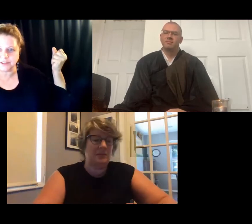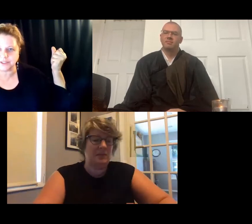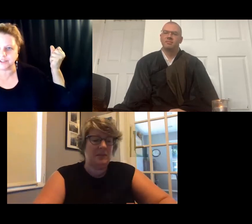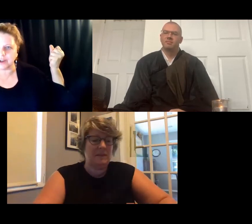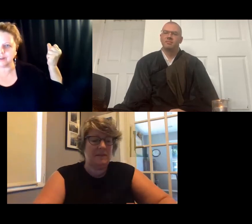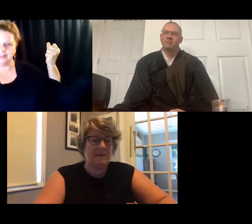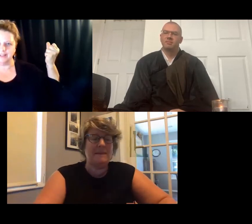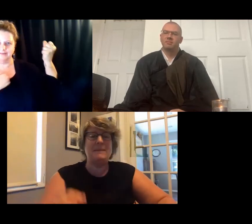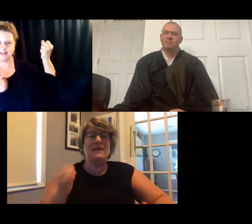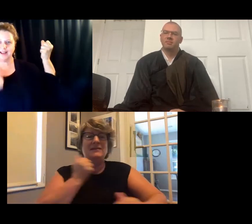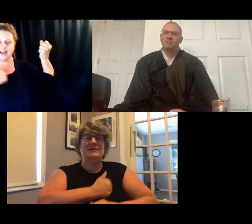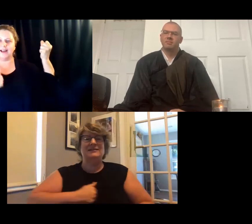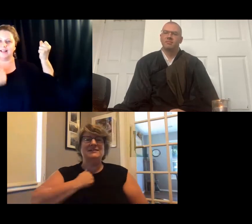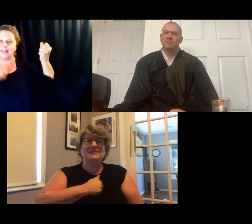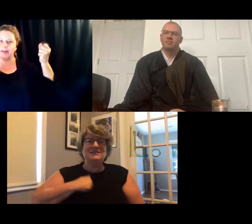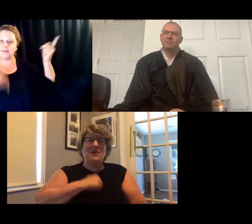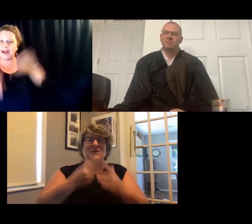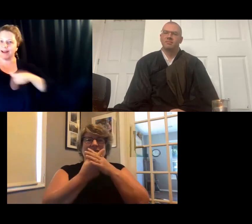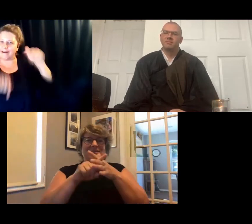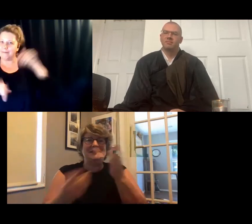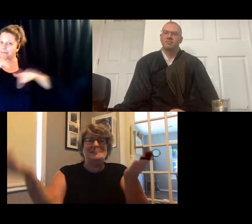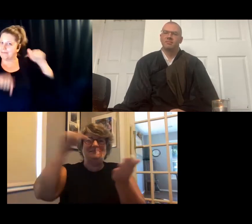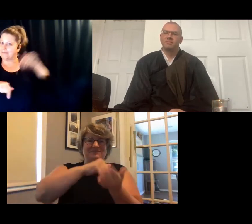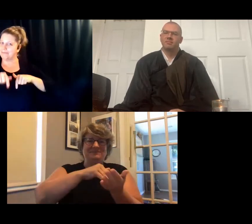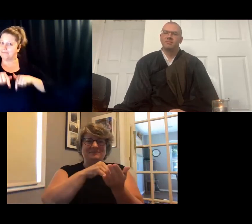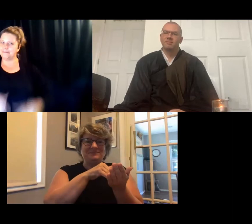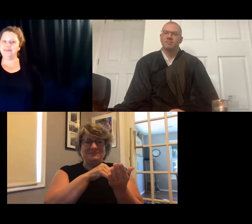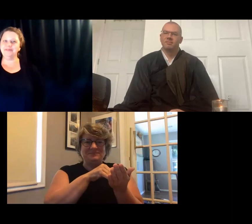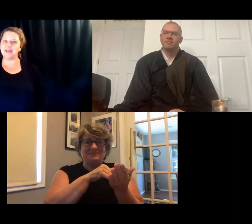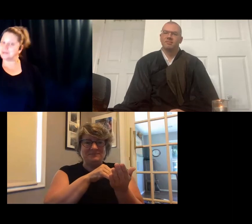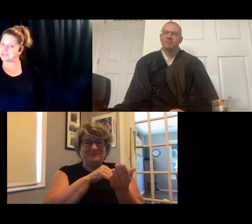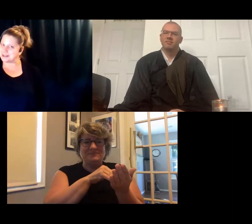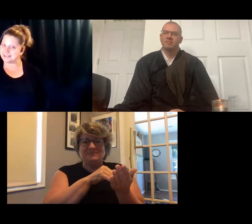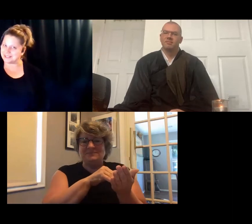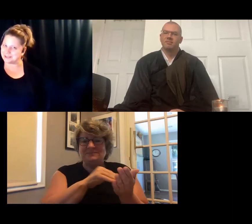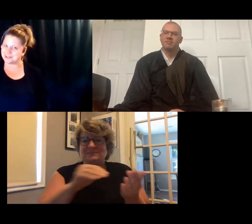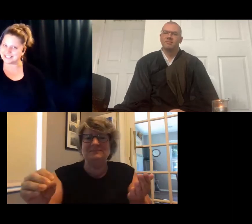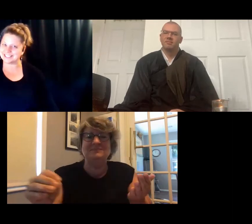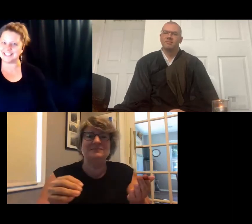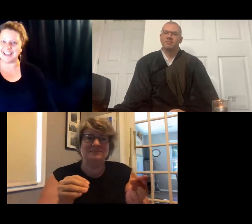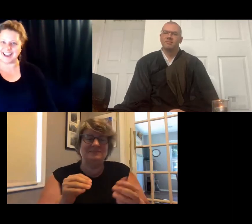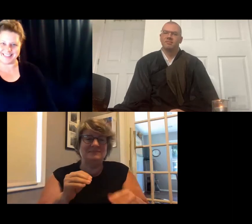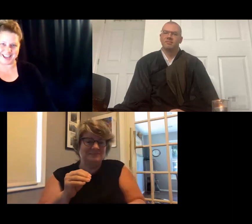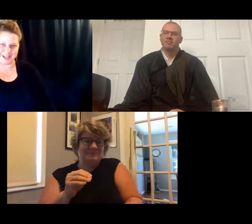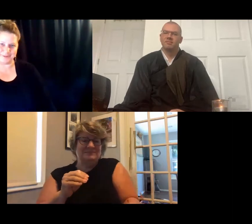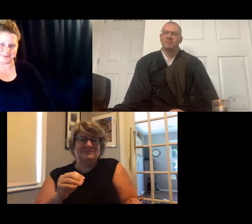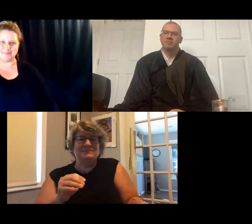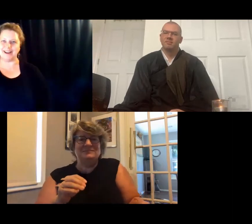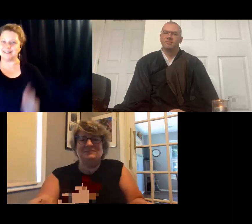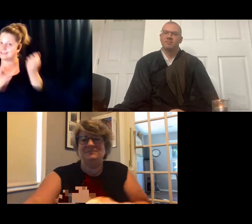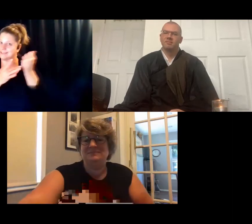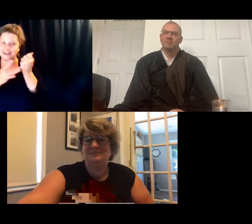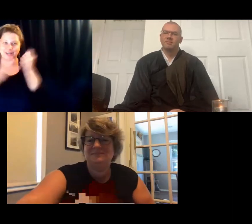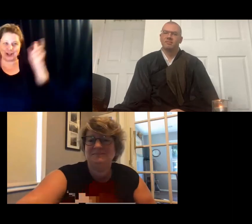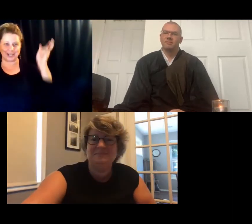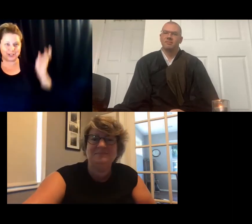you. Sorry. Let me back up and we'll start this introduction again. Thank you very